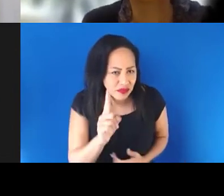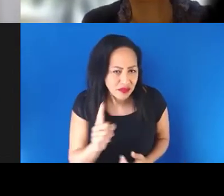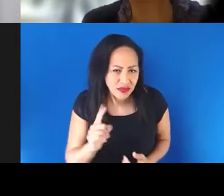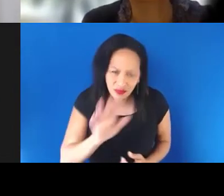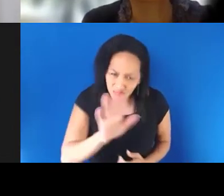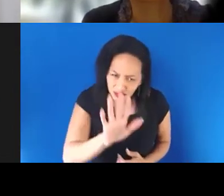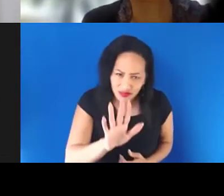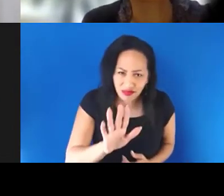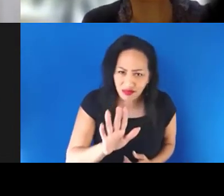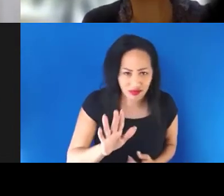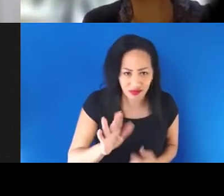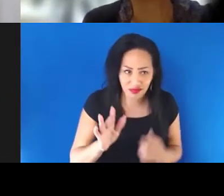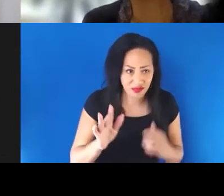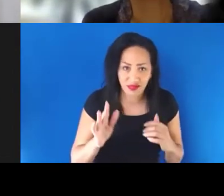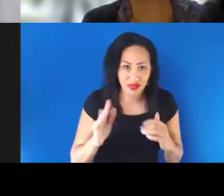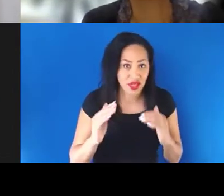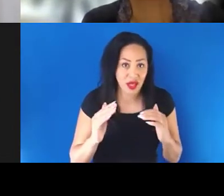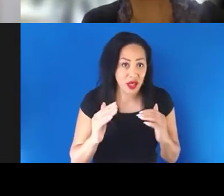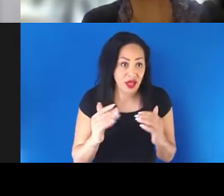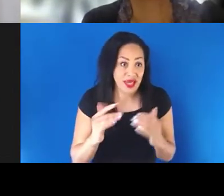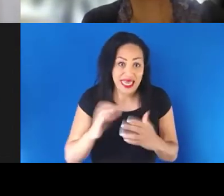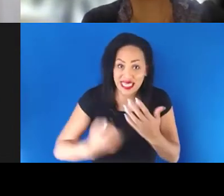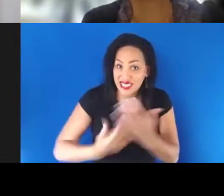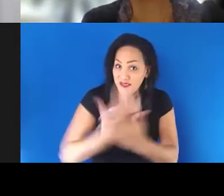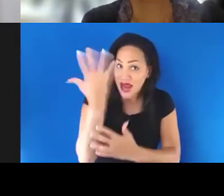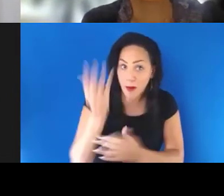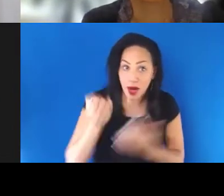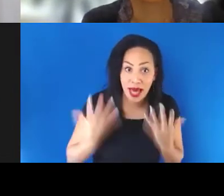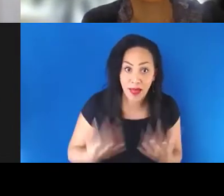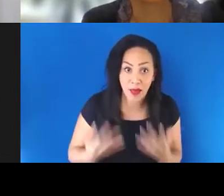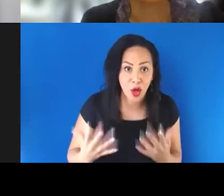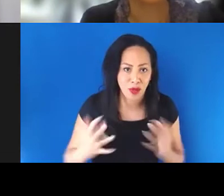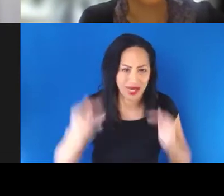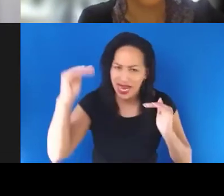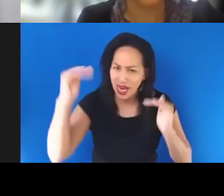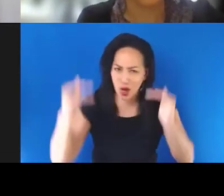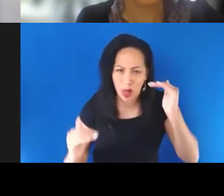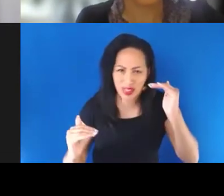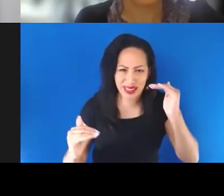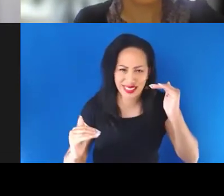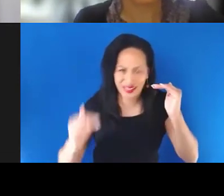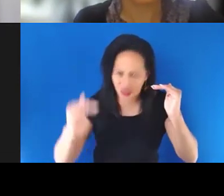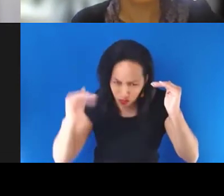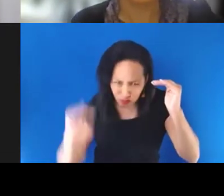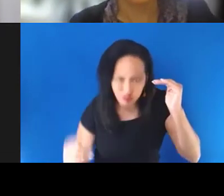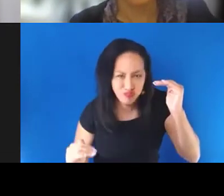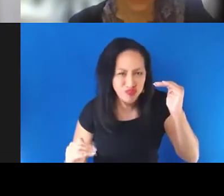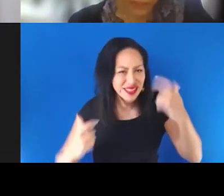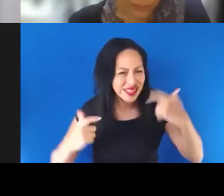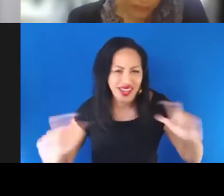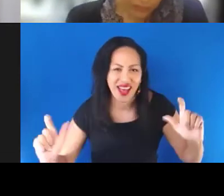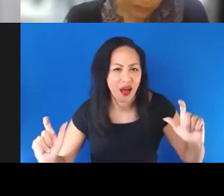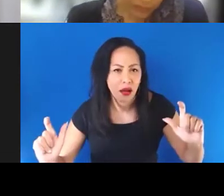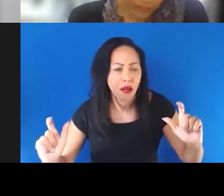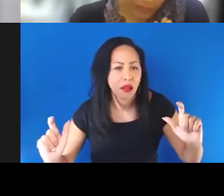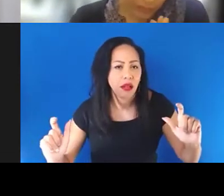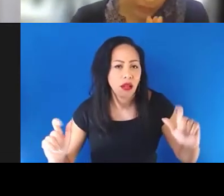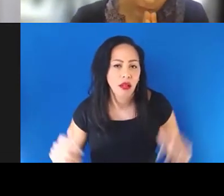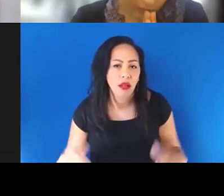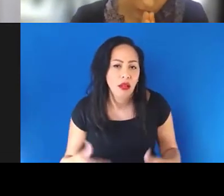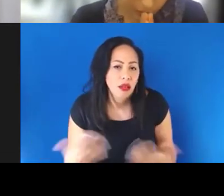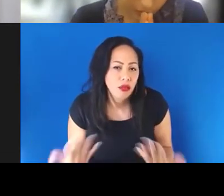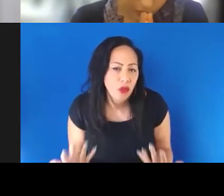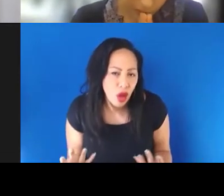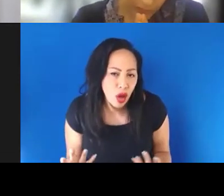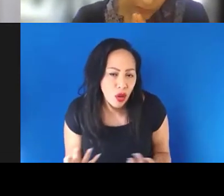in whatever we do in development. And we and with research organizations, there's a scandal of how